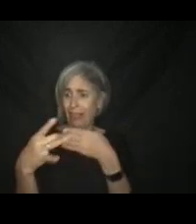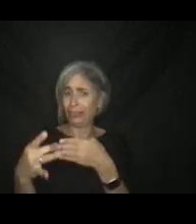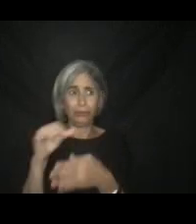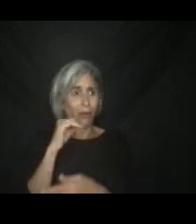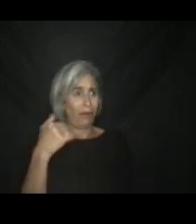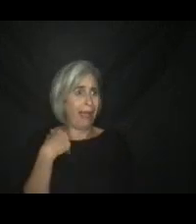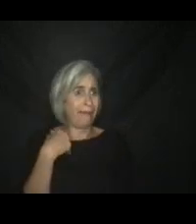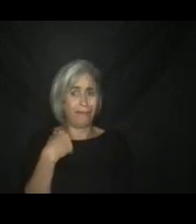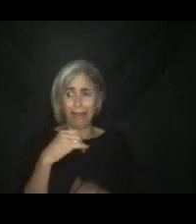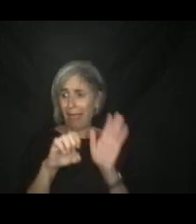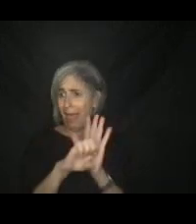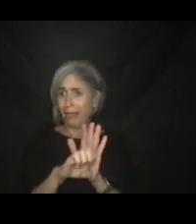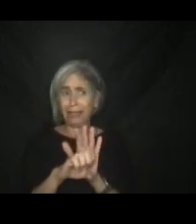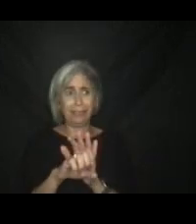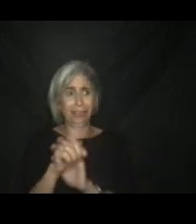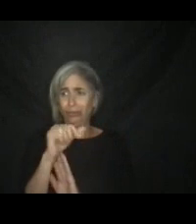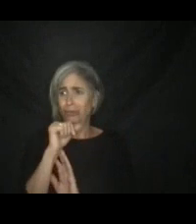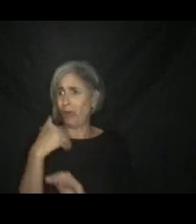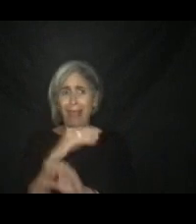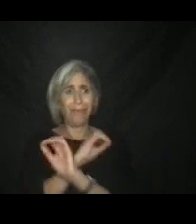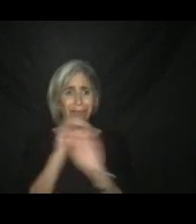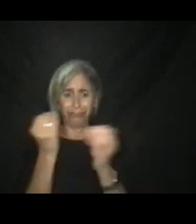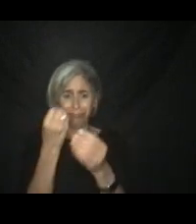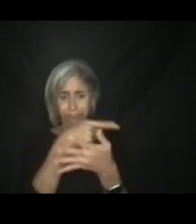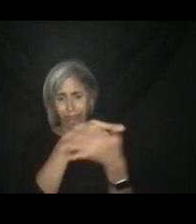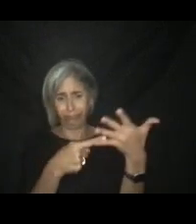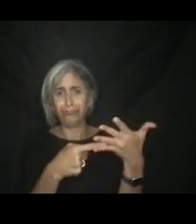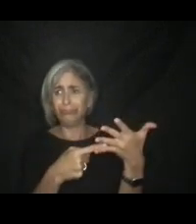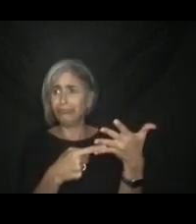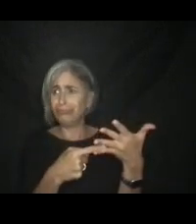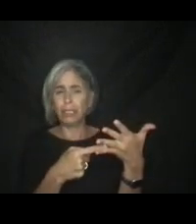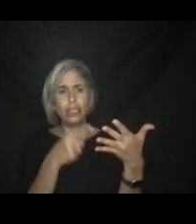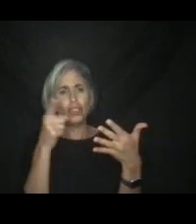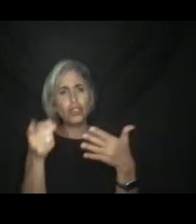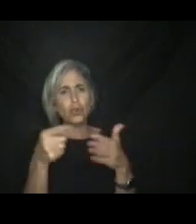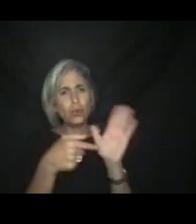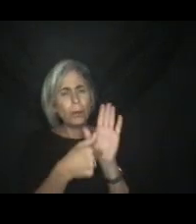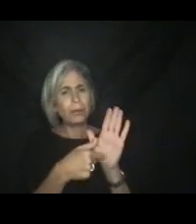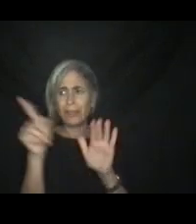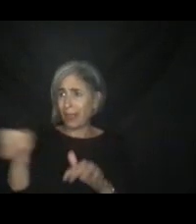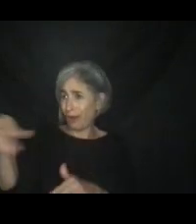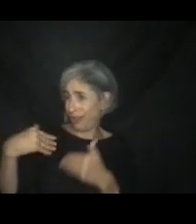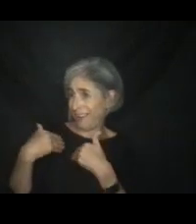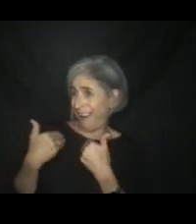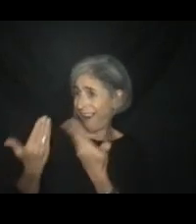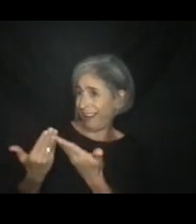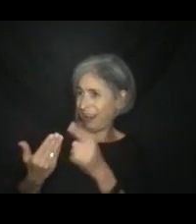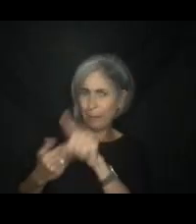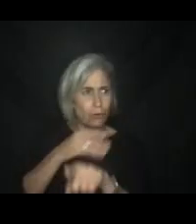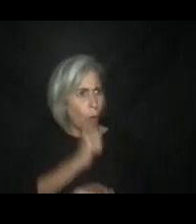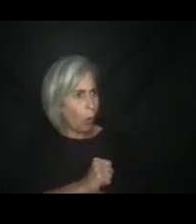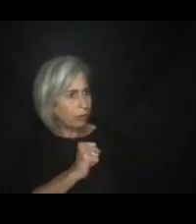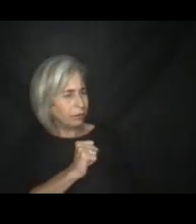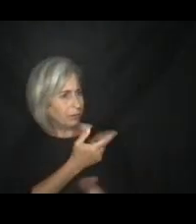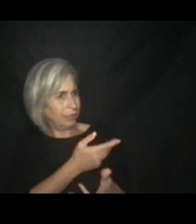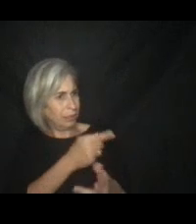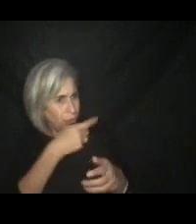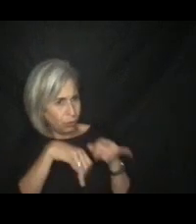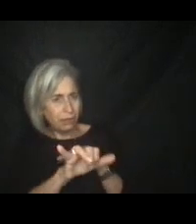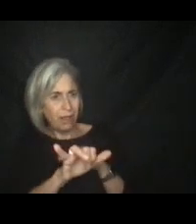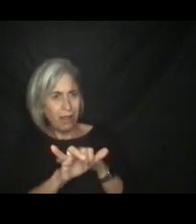lack ethics. You lack everything. And you was referencing that they are young, yet you're old in age and you still